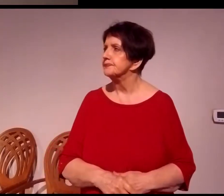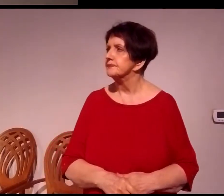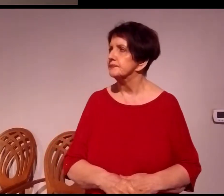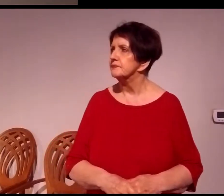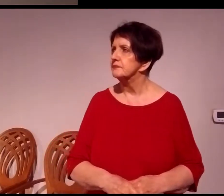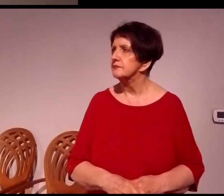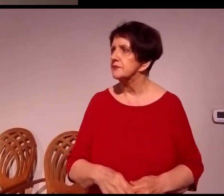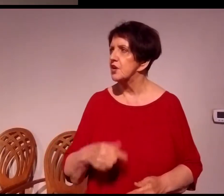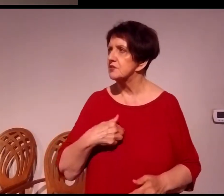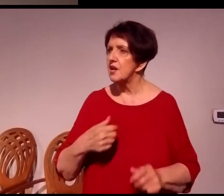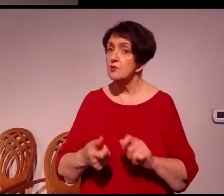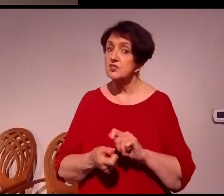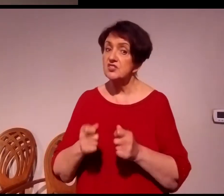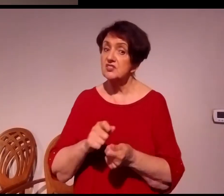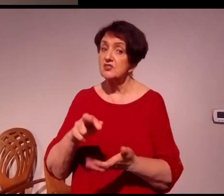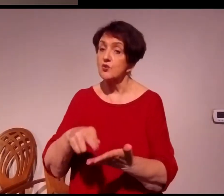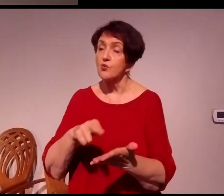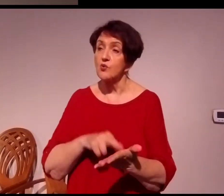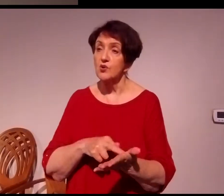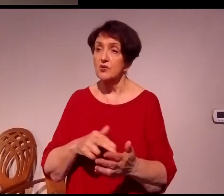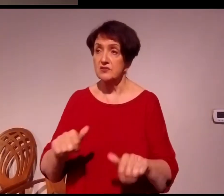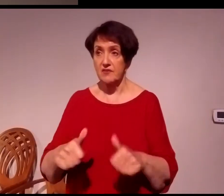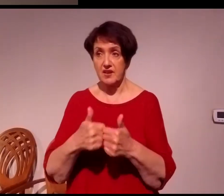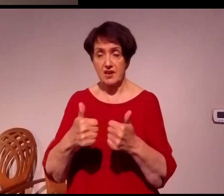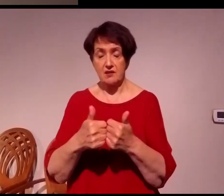Because I was changing the rules of the game, right?